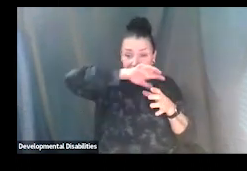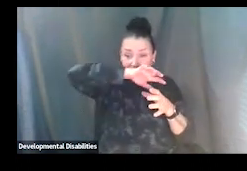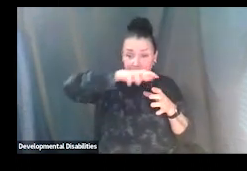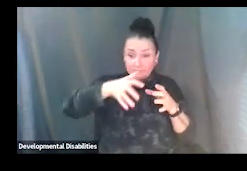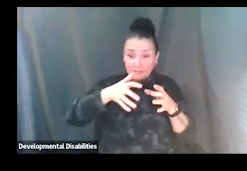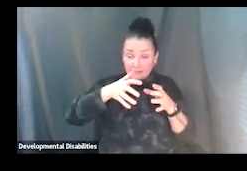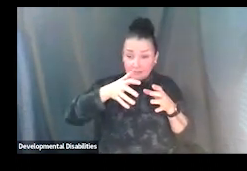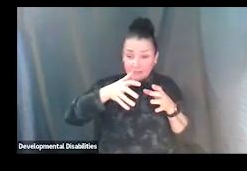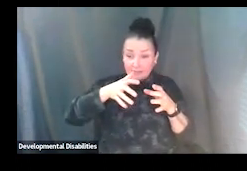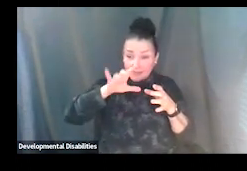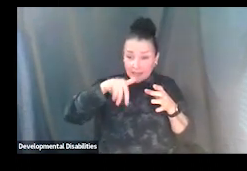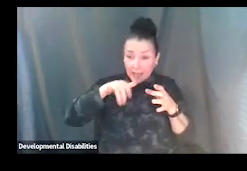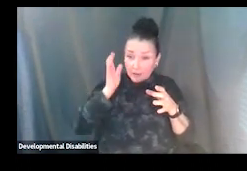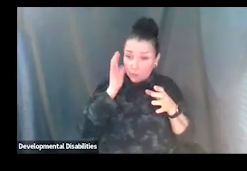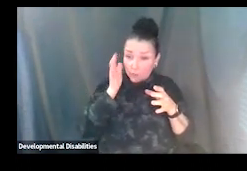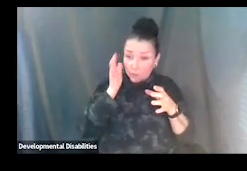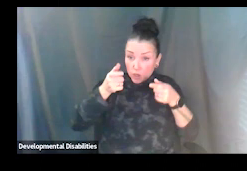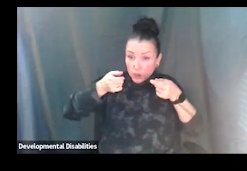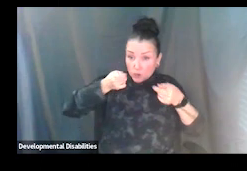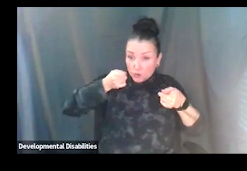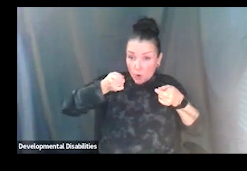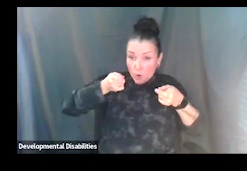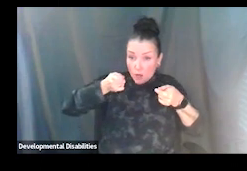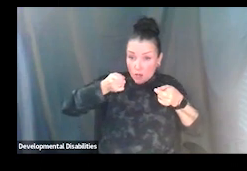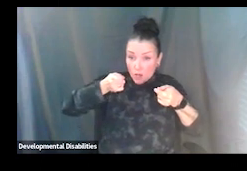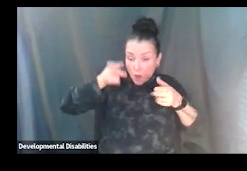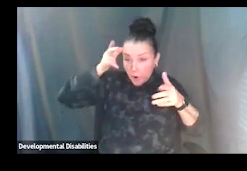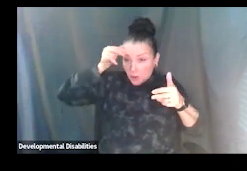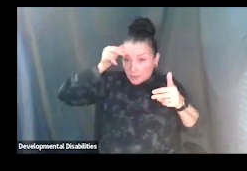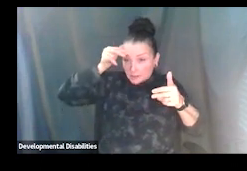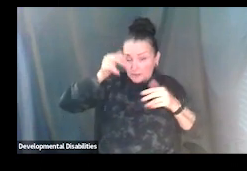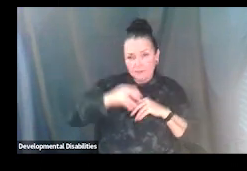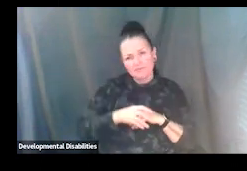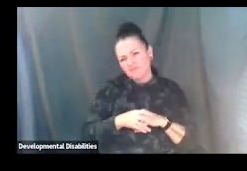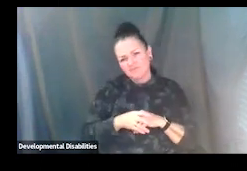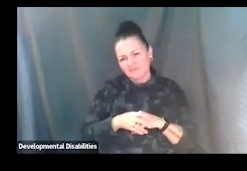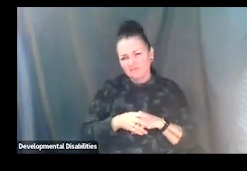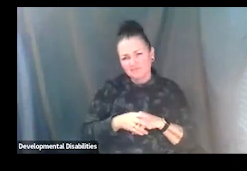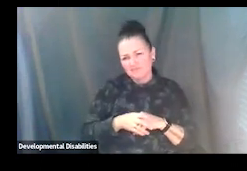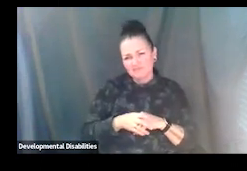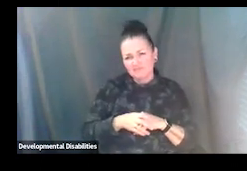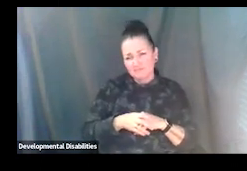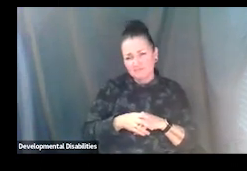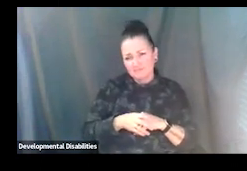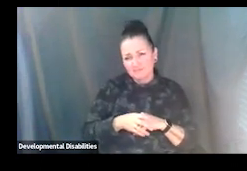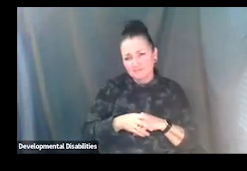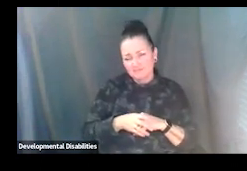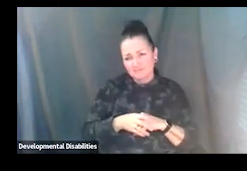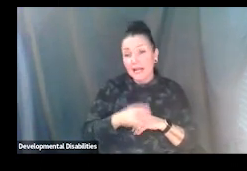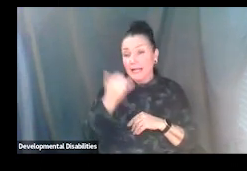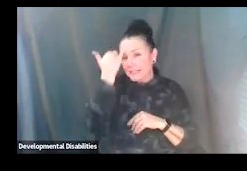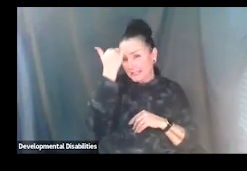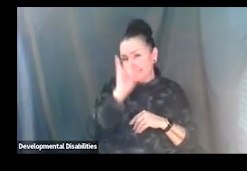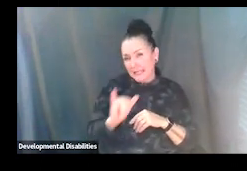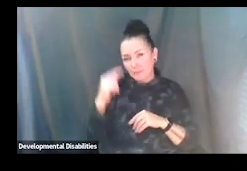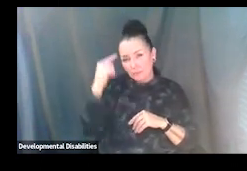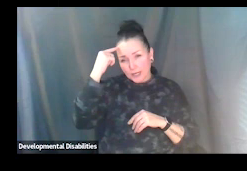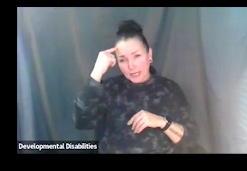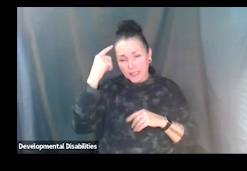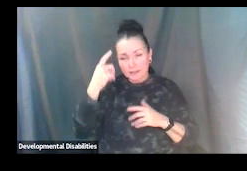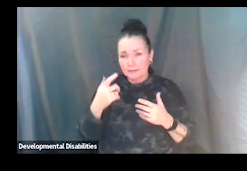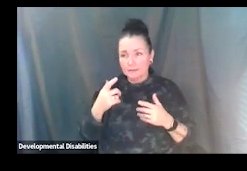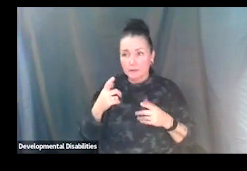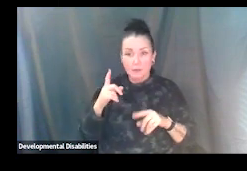controlling the emotions of man. But I think you made a very important caution at the very